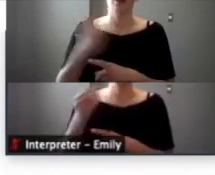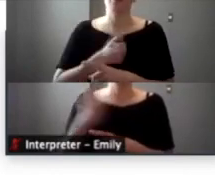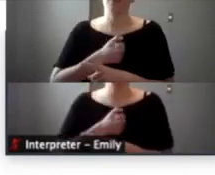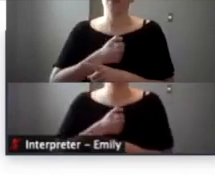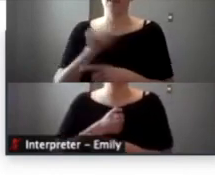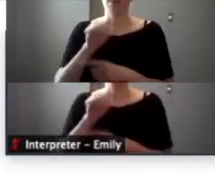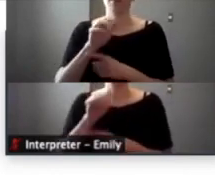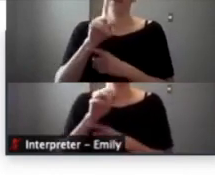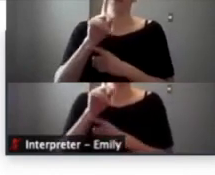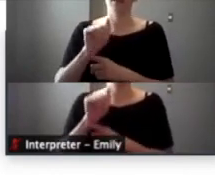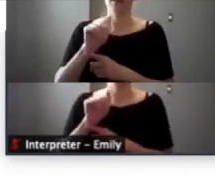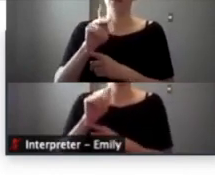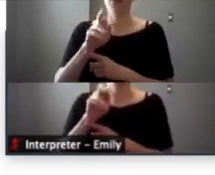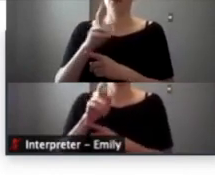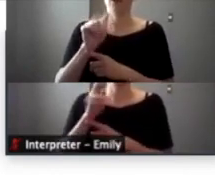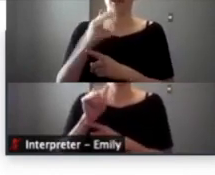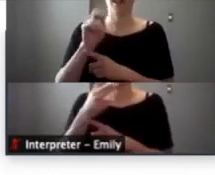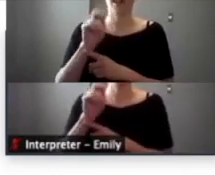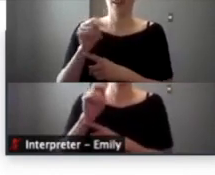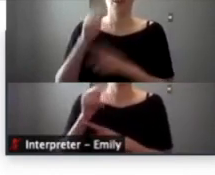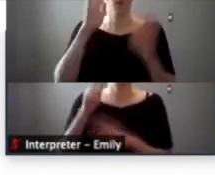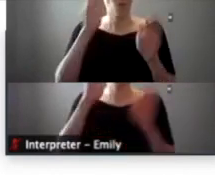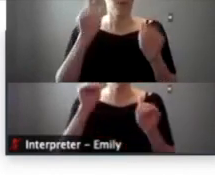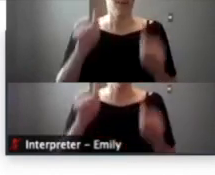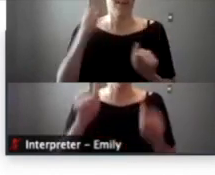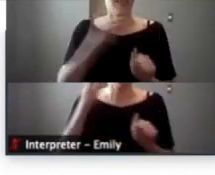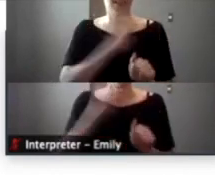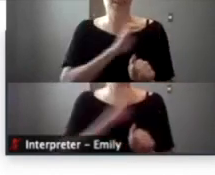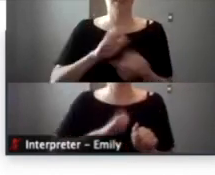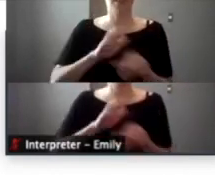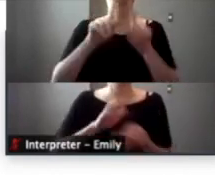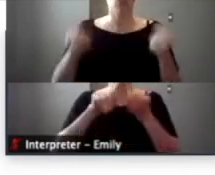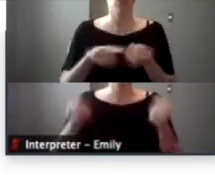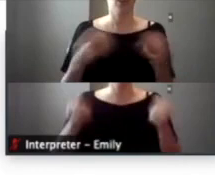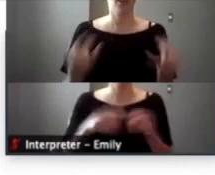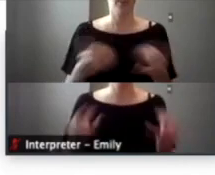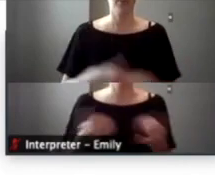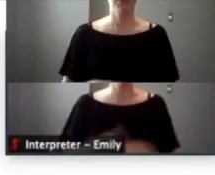you can see Emily on the screen right now.